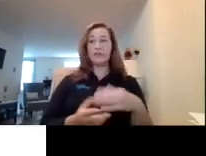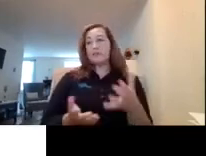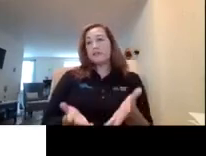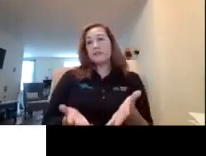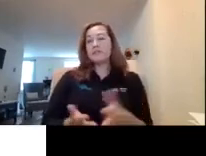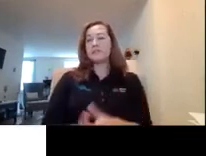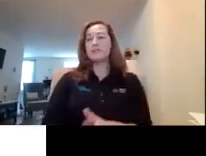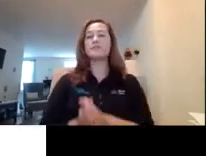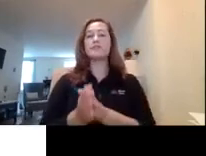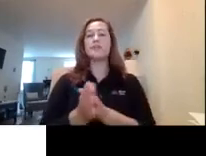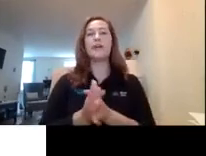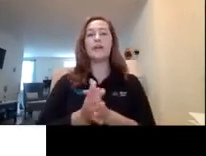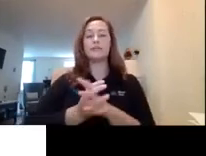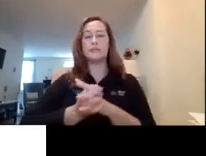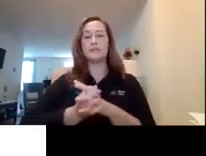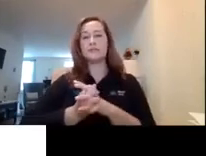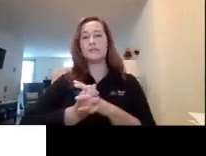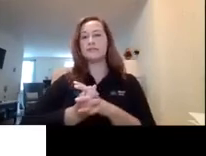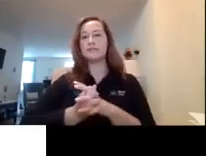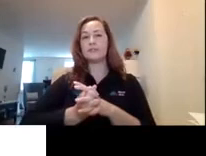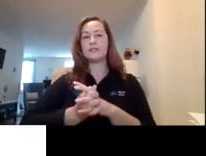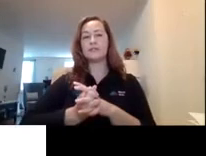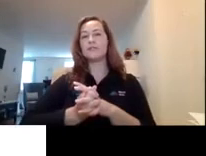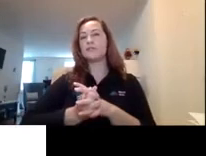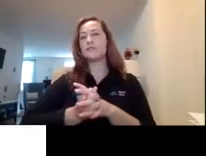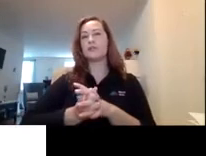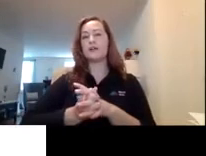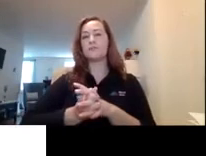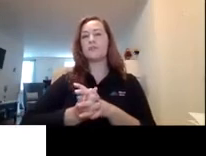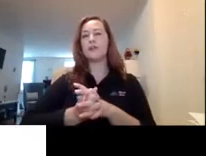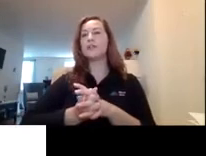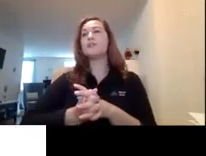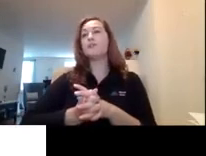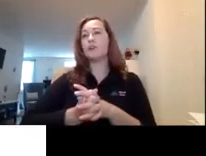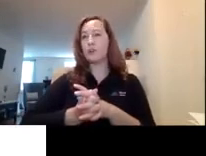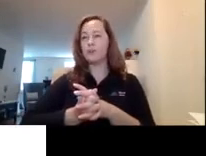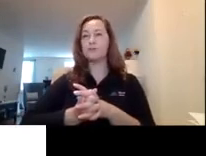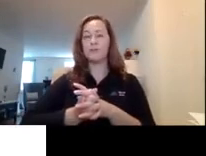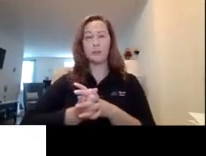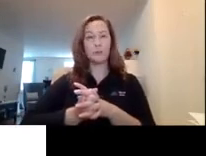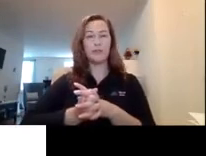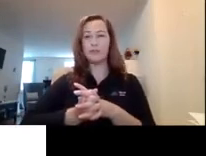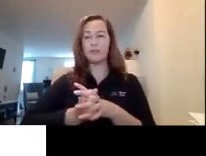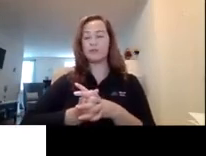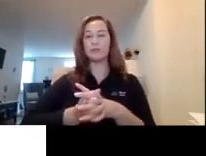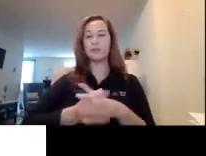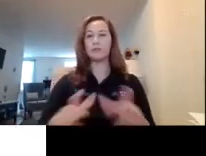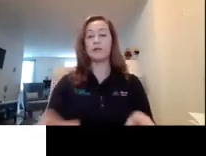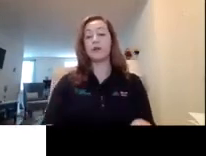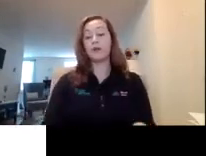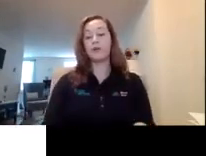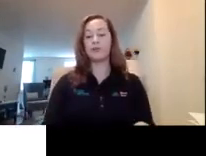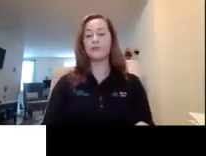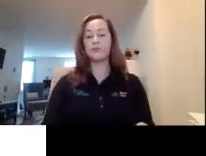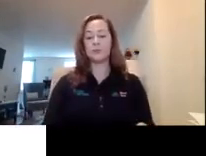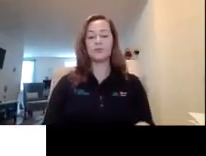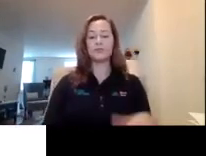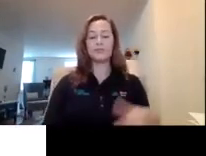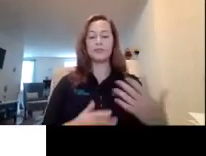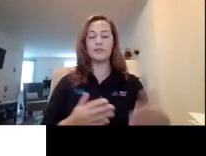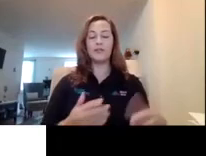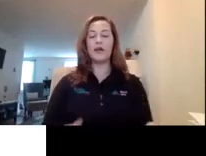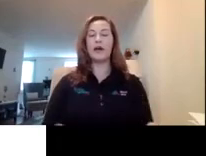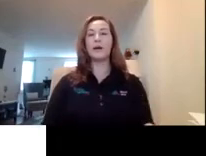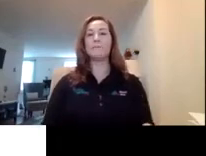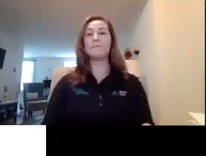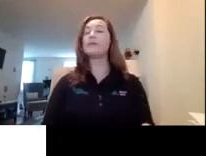And still to this day, this is considered a living document. We're not over, so we're